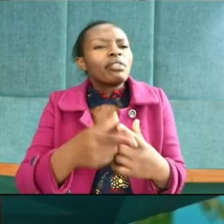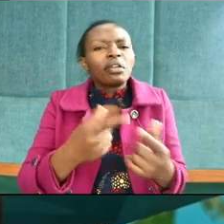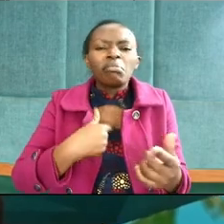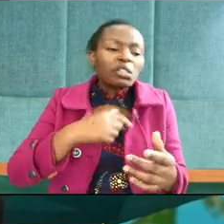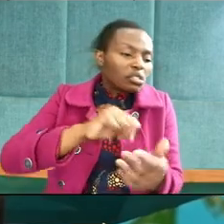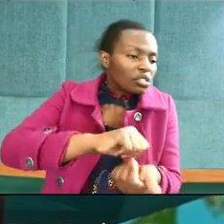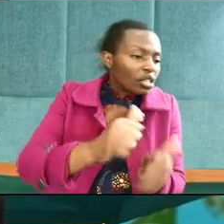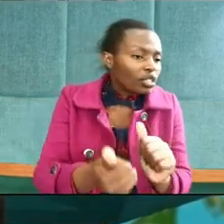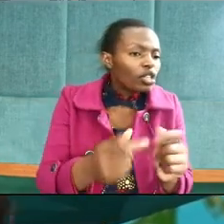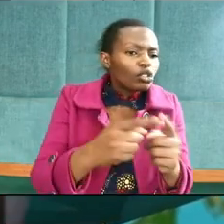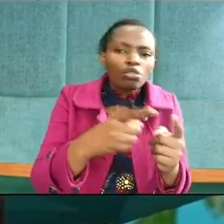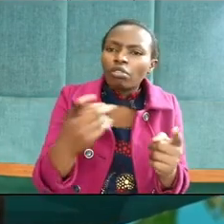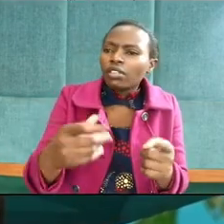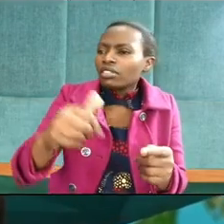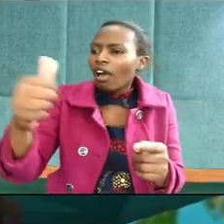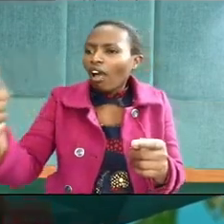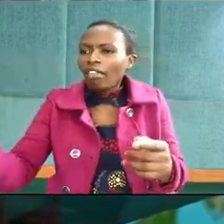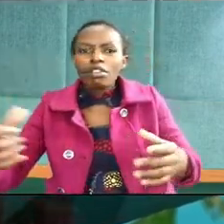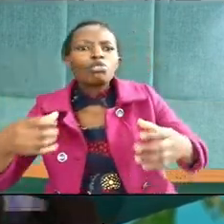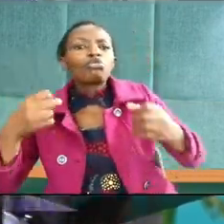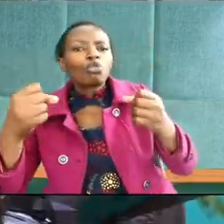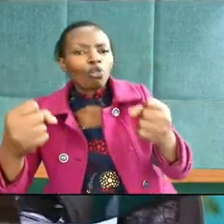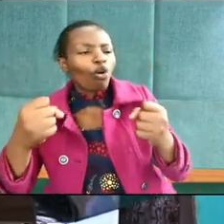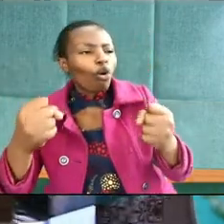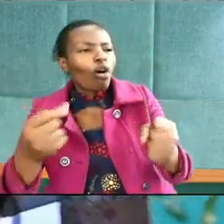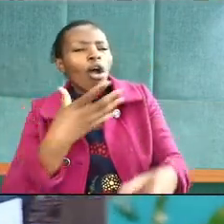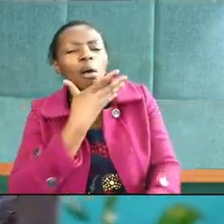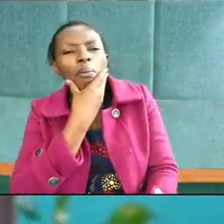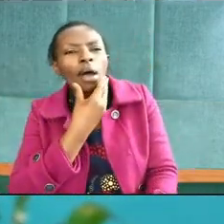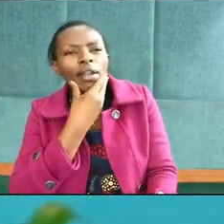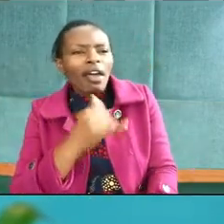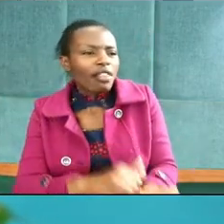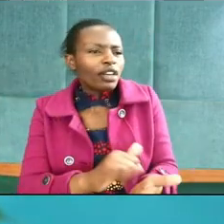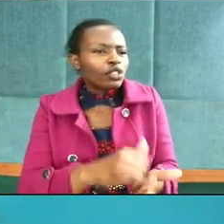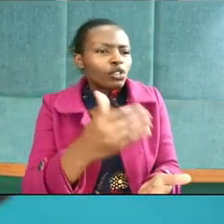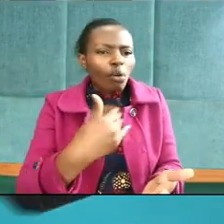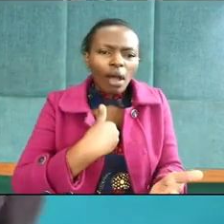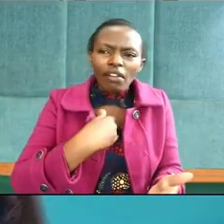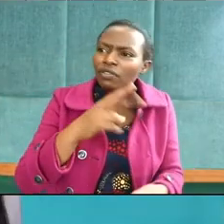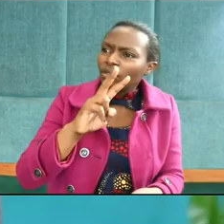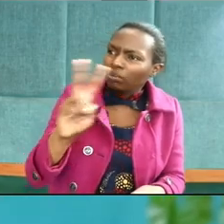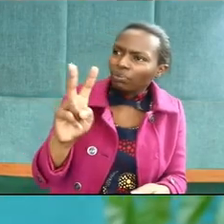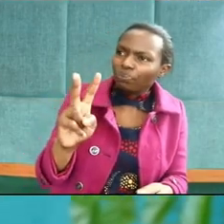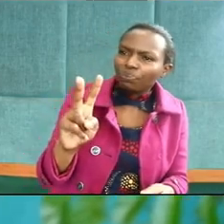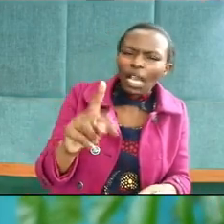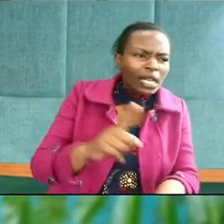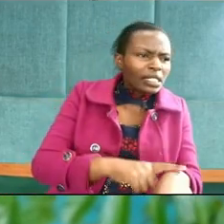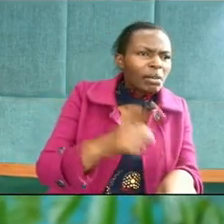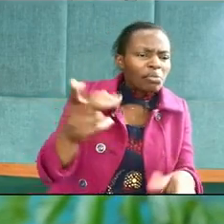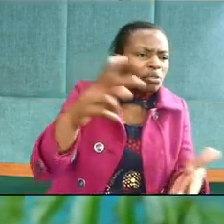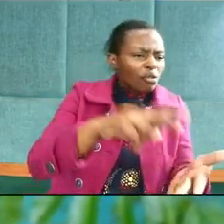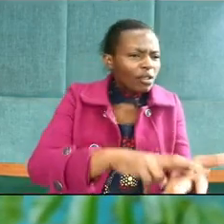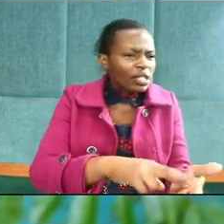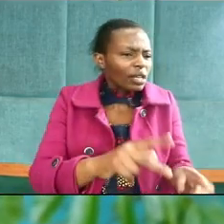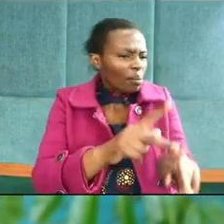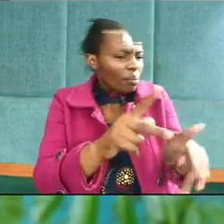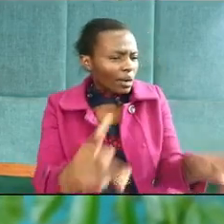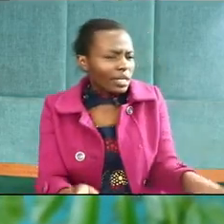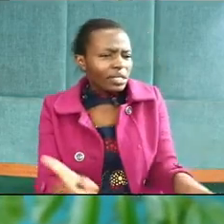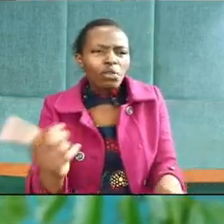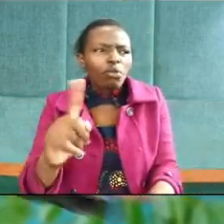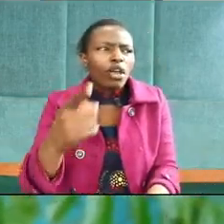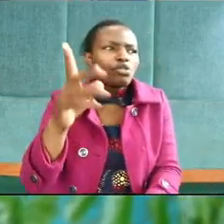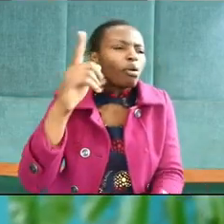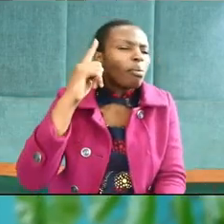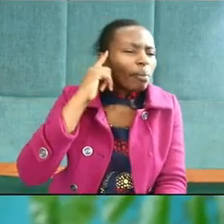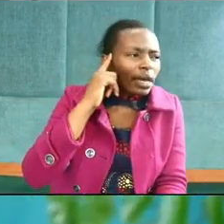But when you reach a level where your mind is solid, your mind is resolved, your social relations